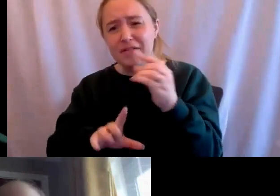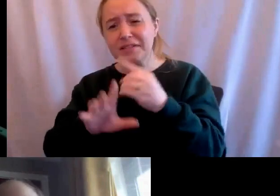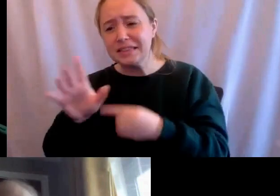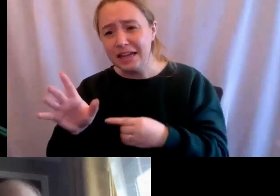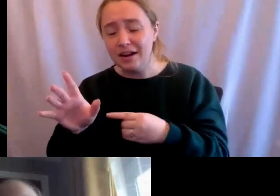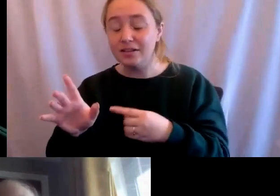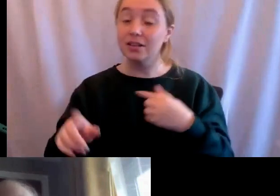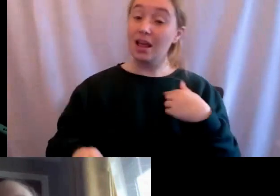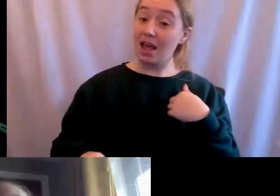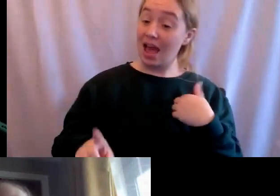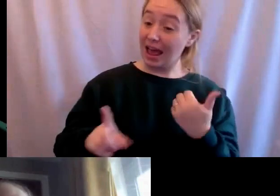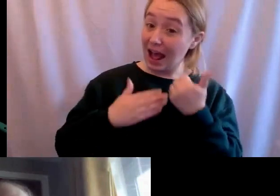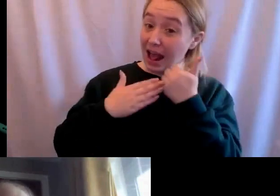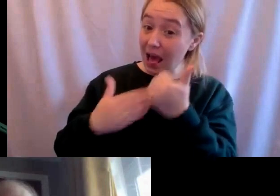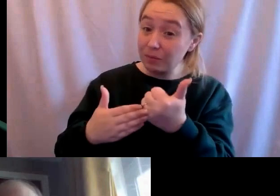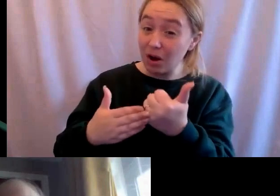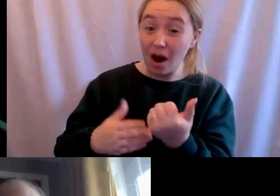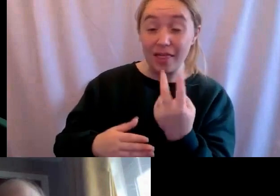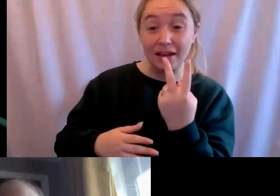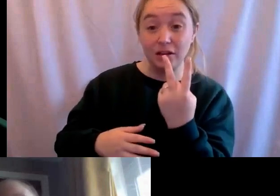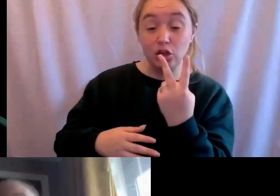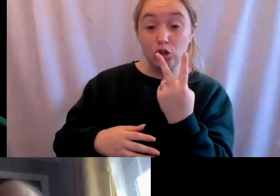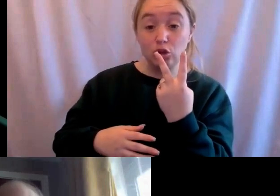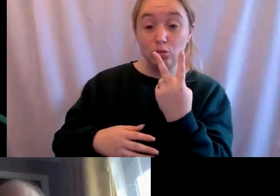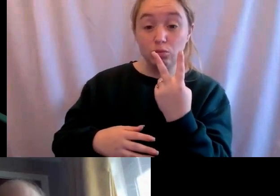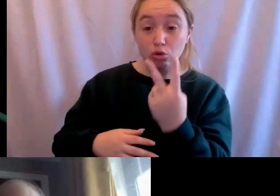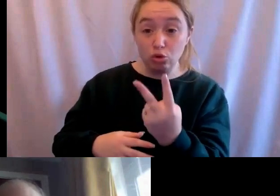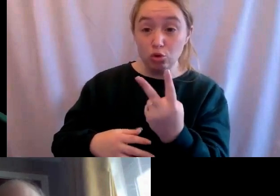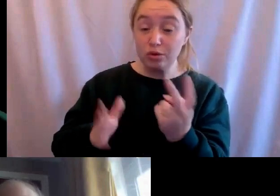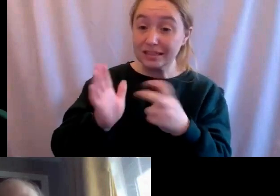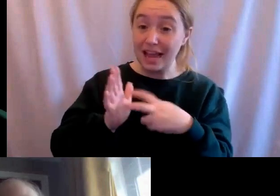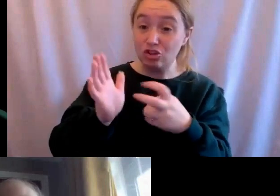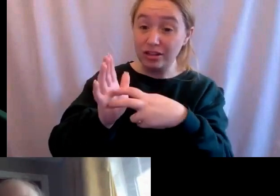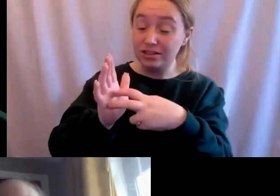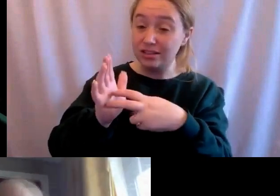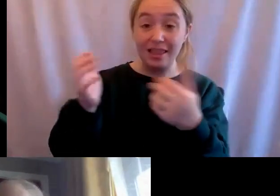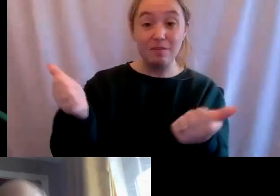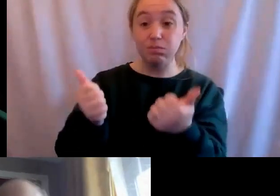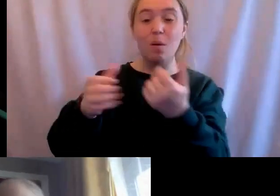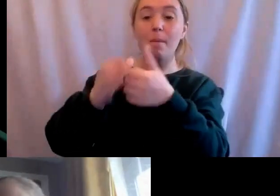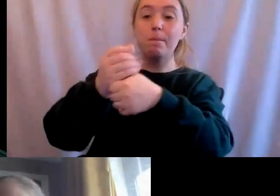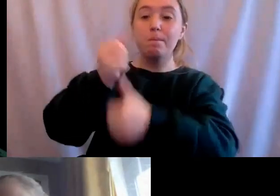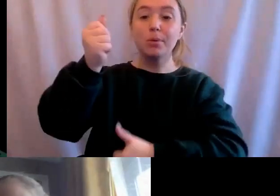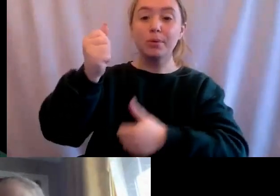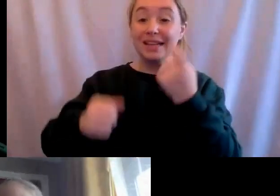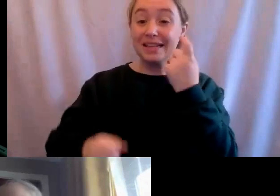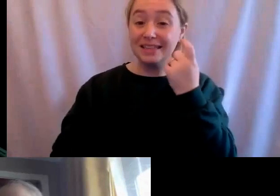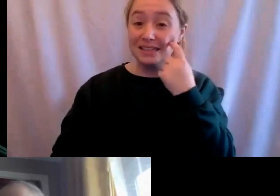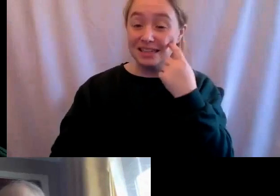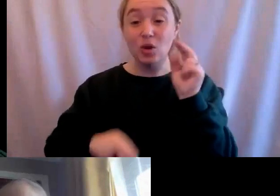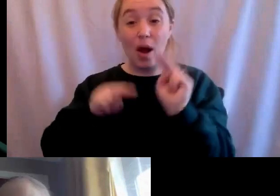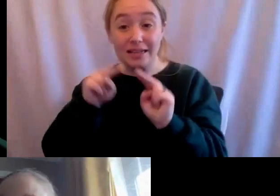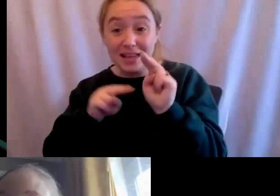just tiny little tips based on what we see on your bowel diary or we find on your physical examination can make all of the